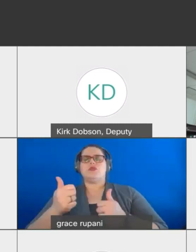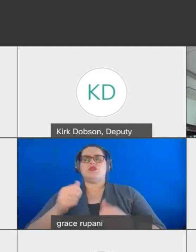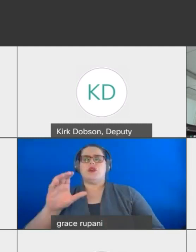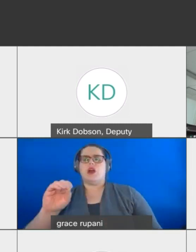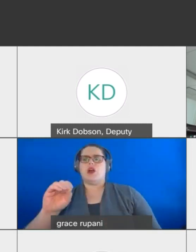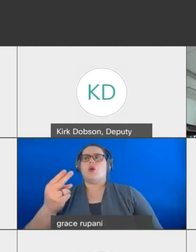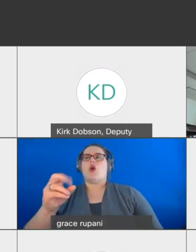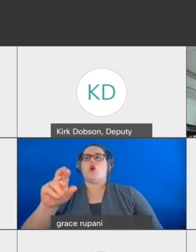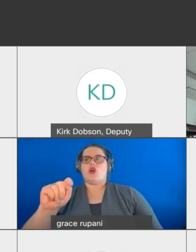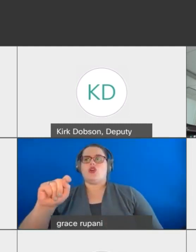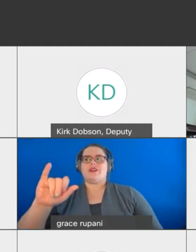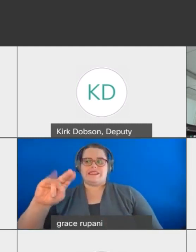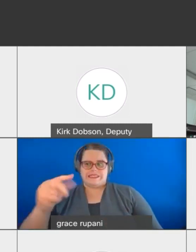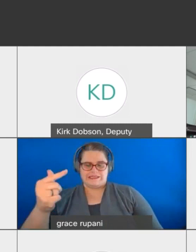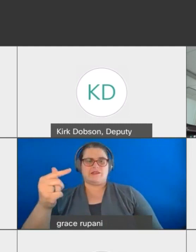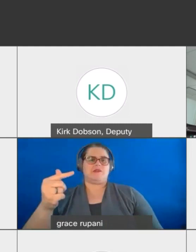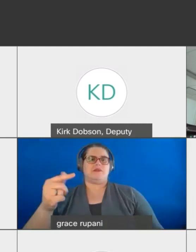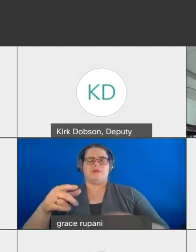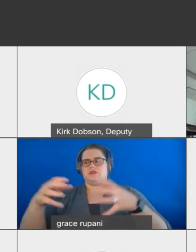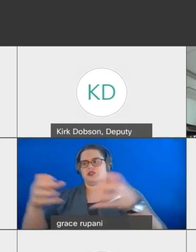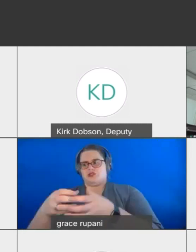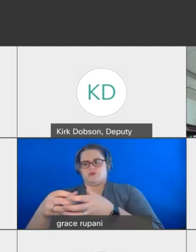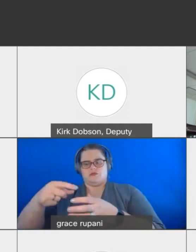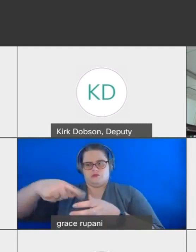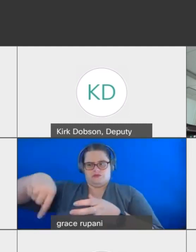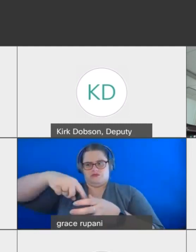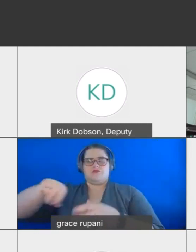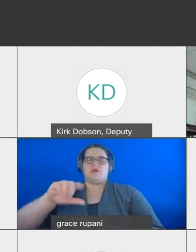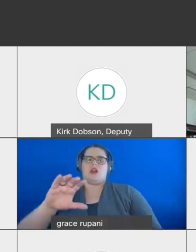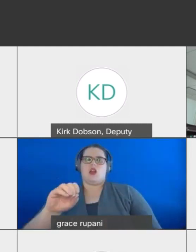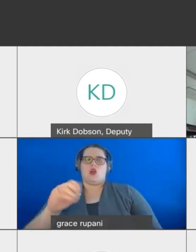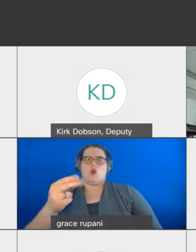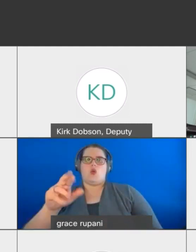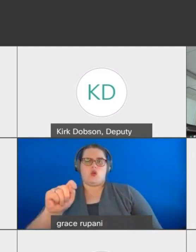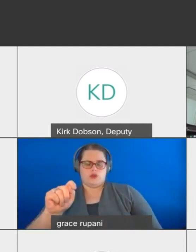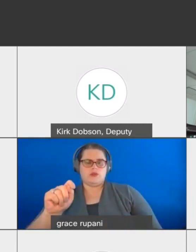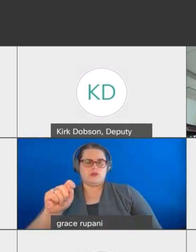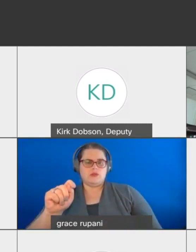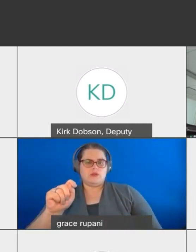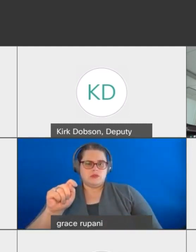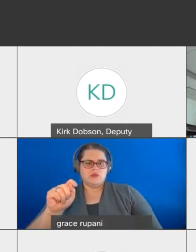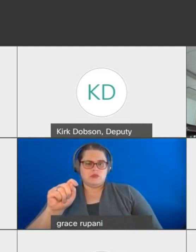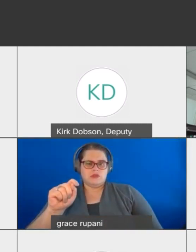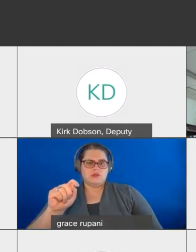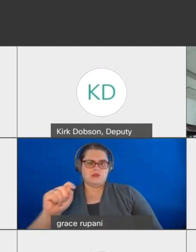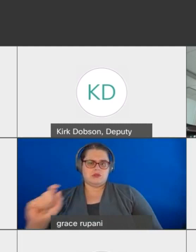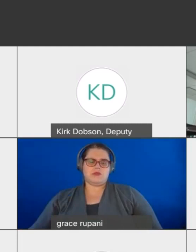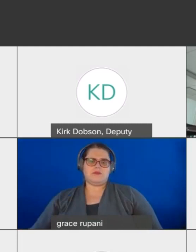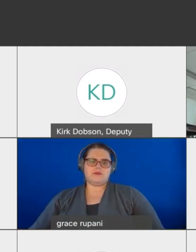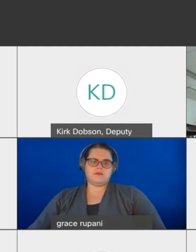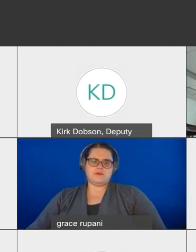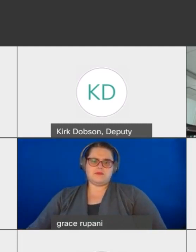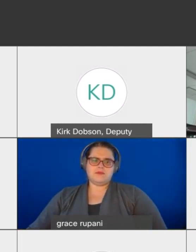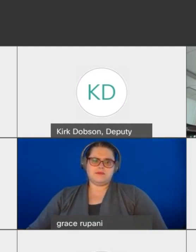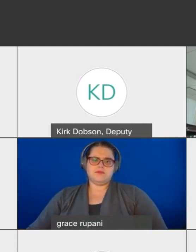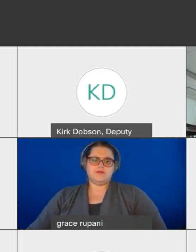It's not hoarding, it's cohort. So I don't know if they had any questions about how to cohort those that are positive